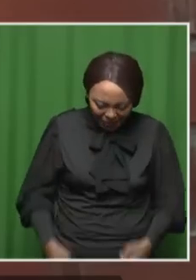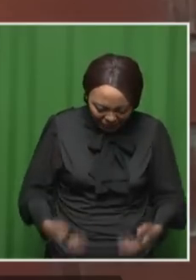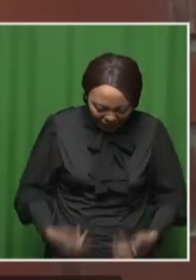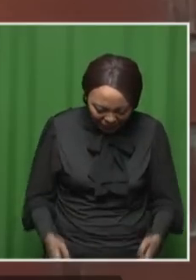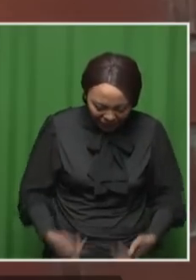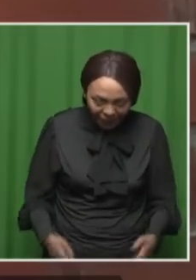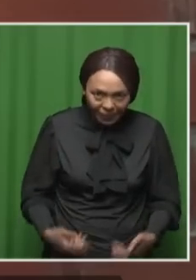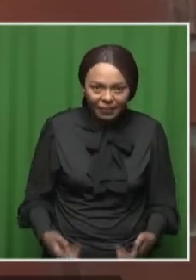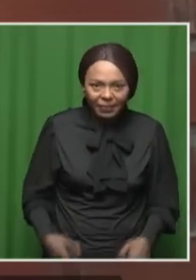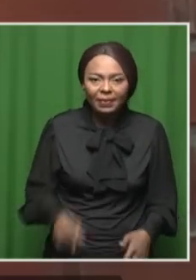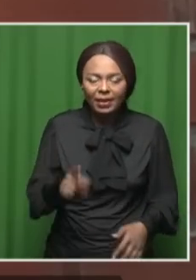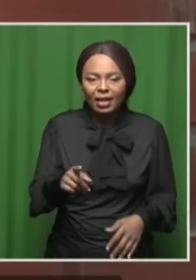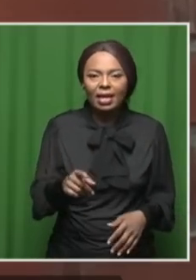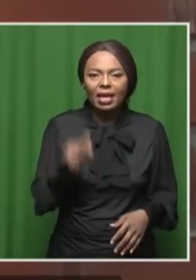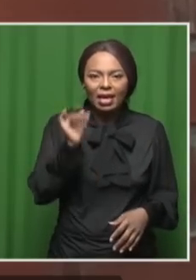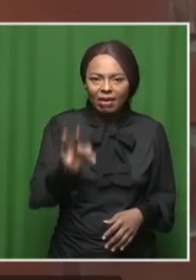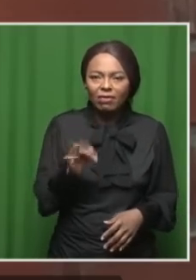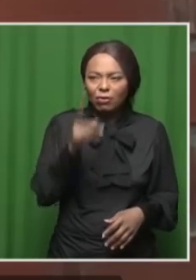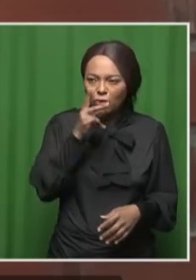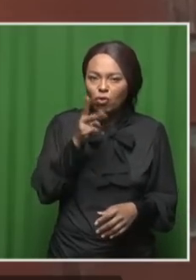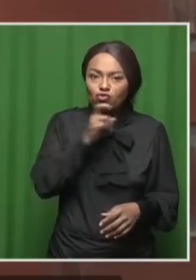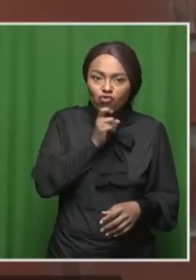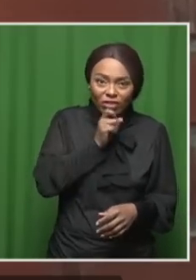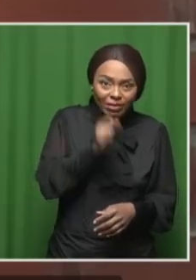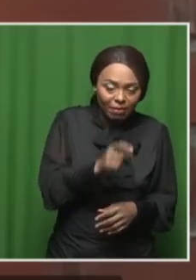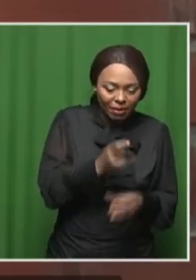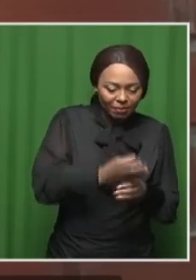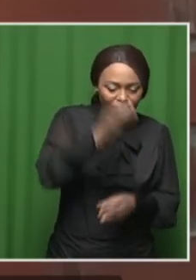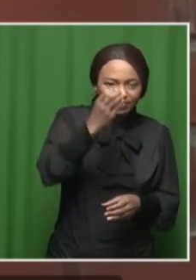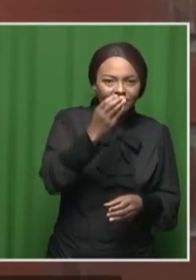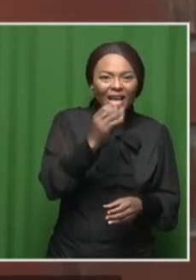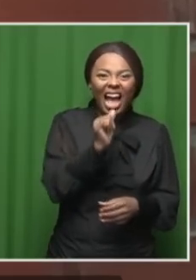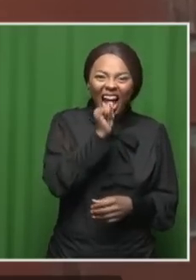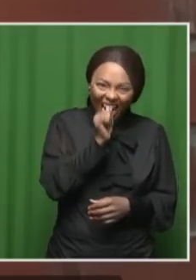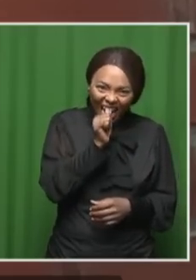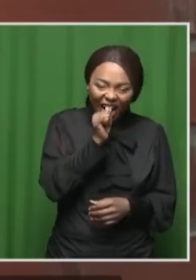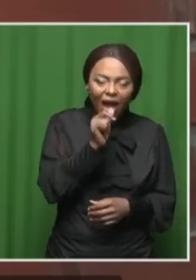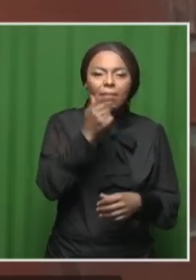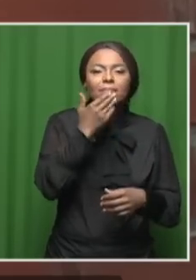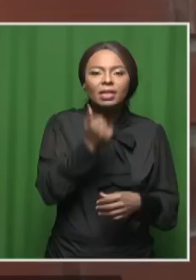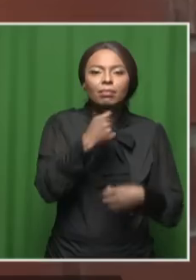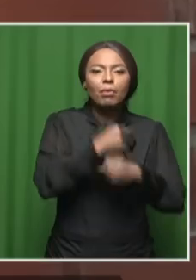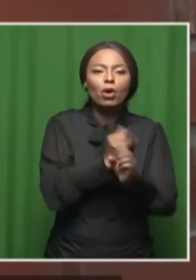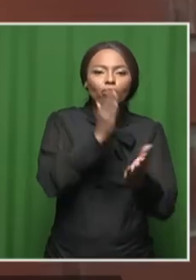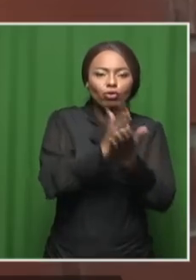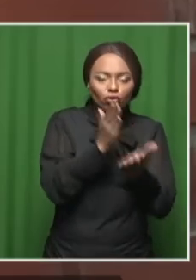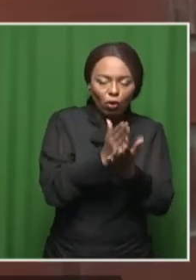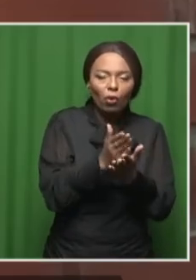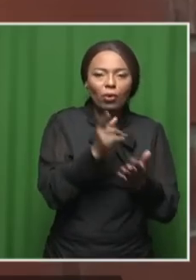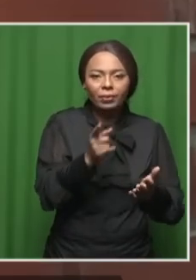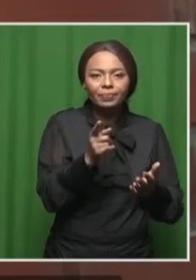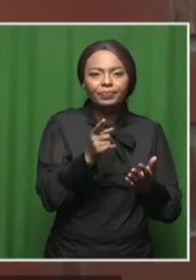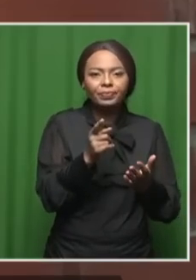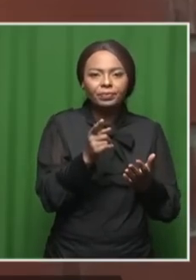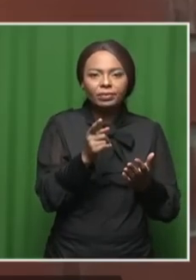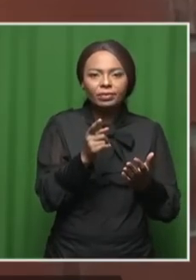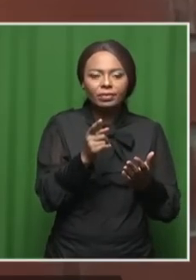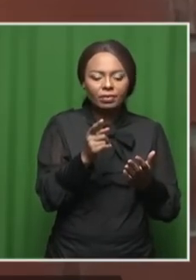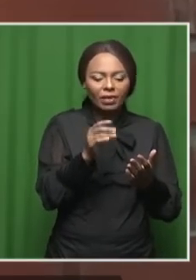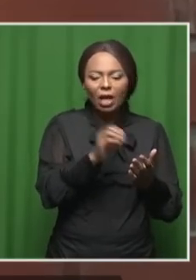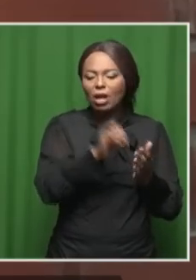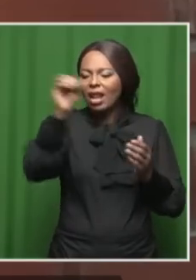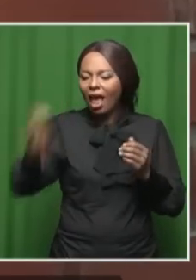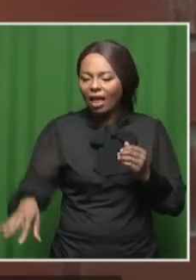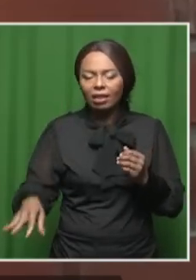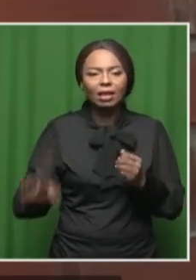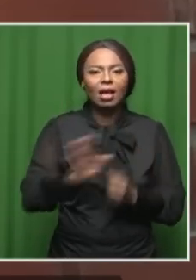that happens and you have consumed the product, please make sure that you don't get rid of the product